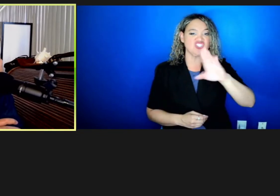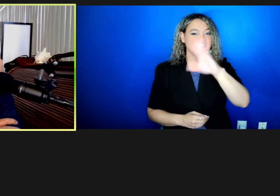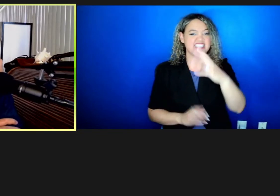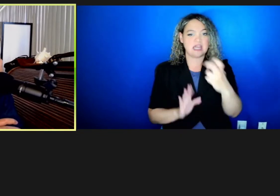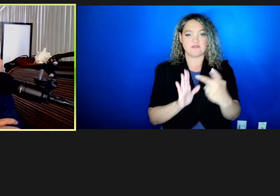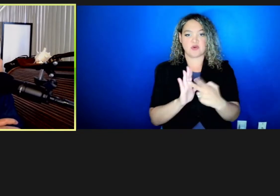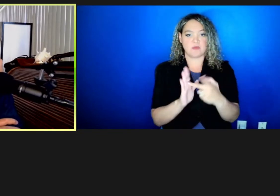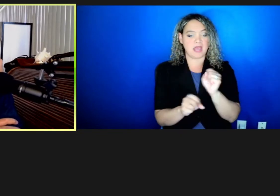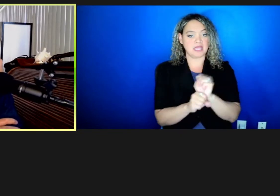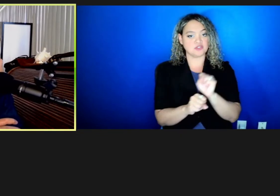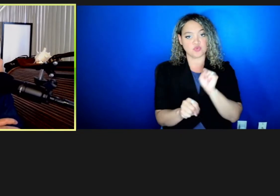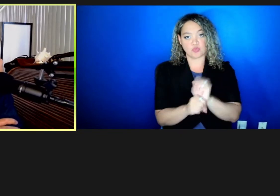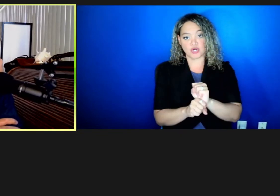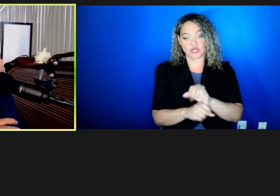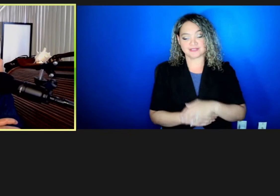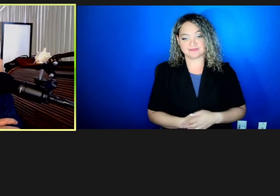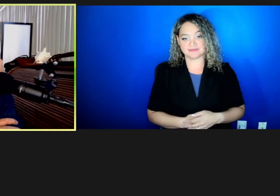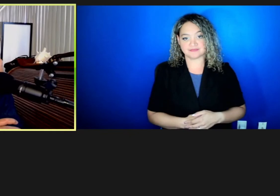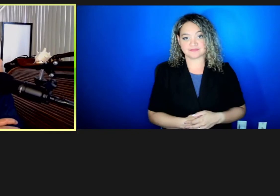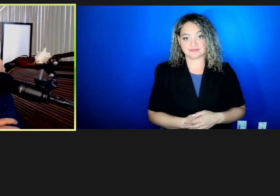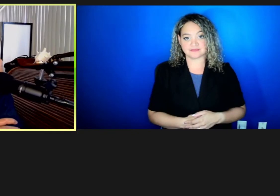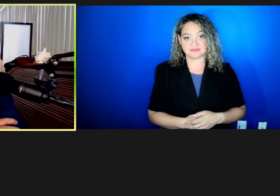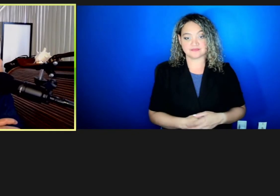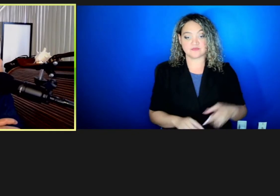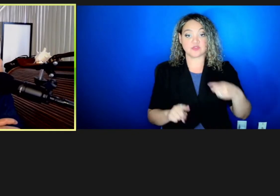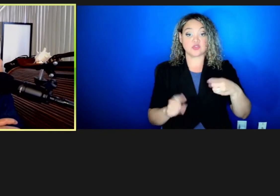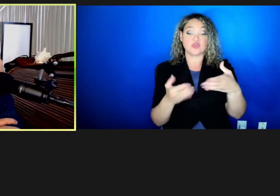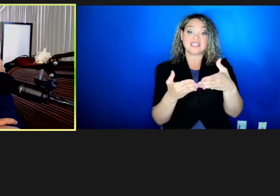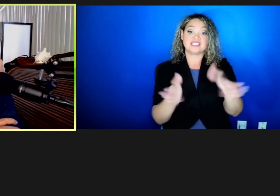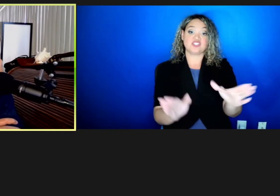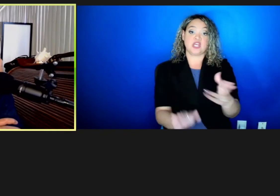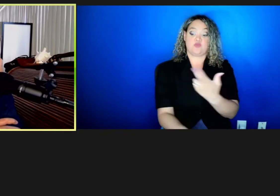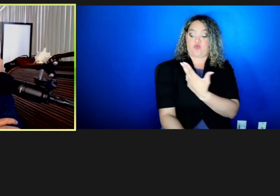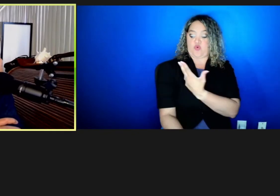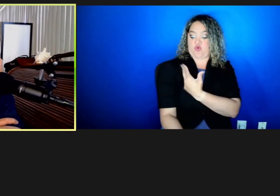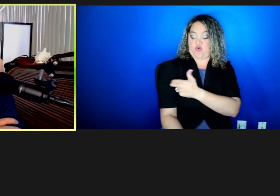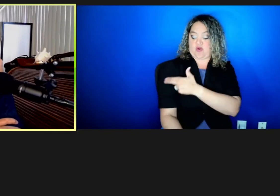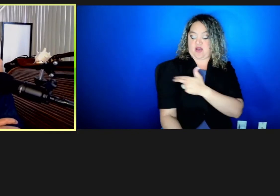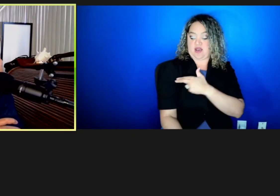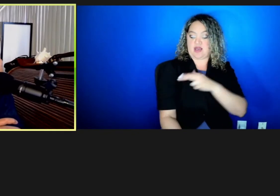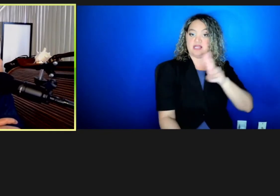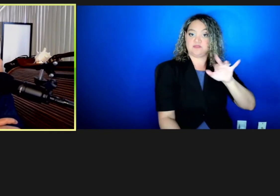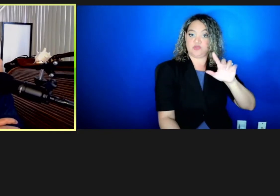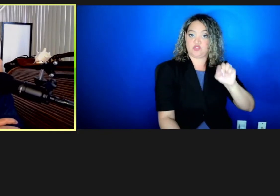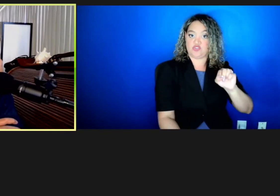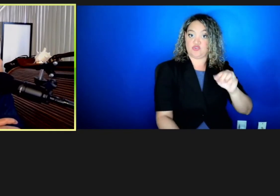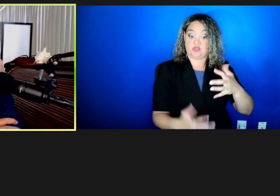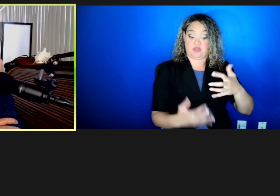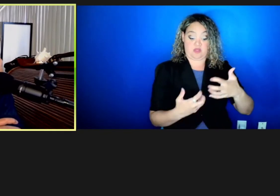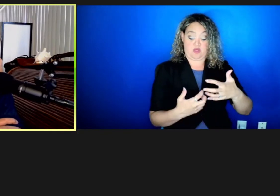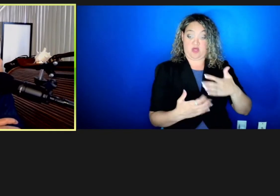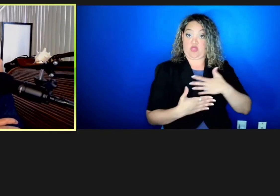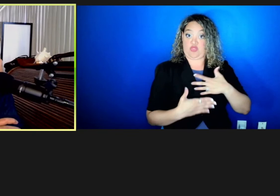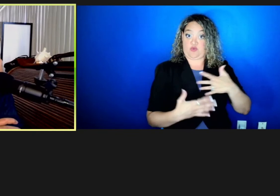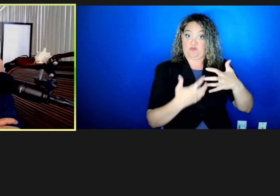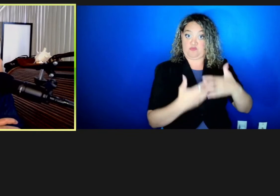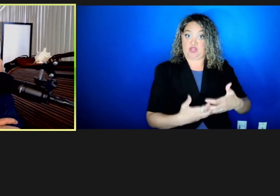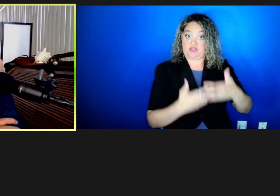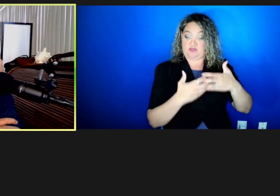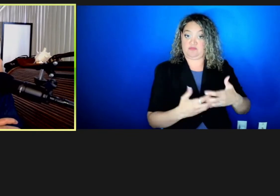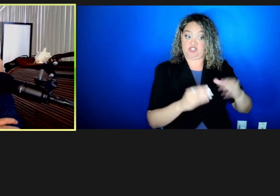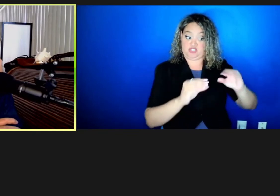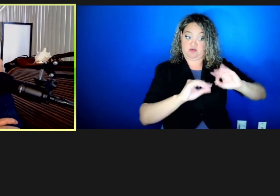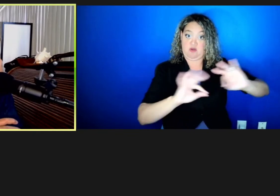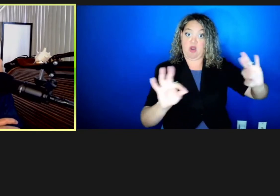work. While she was in the general hospital unit and the ventilator had been removed, I learned with